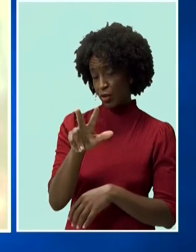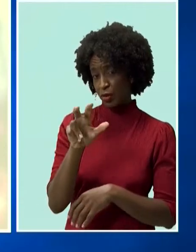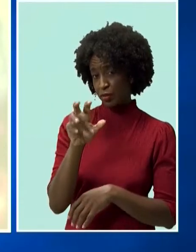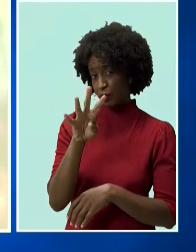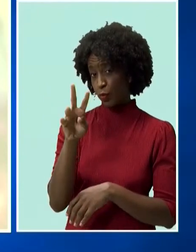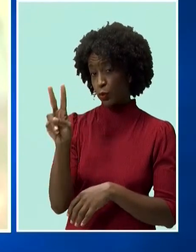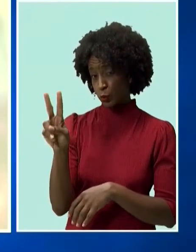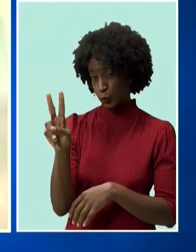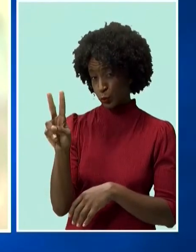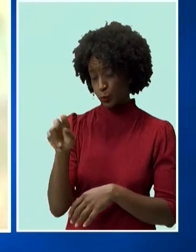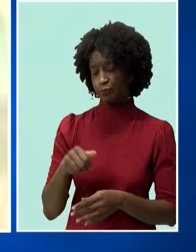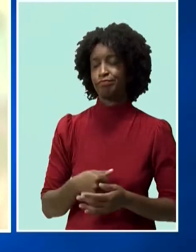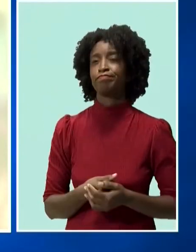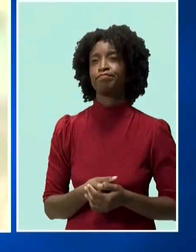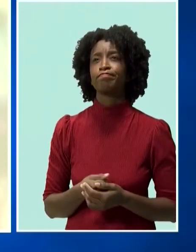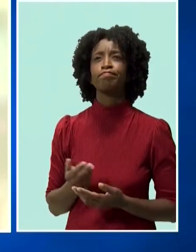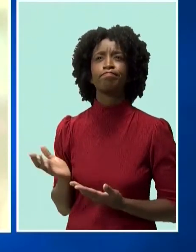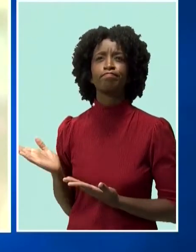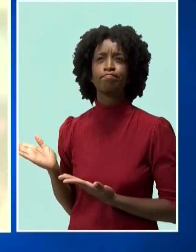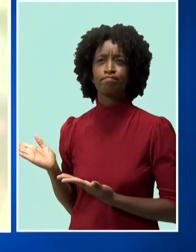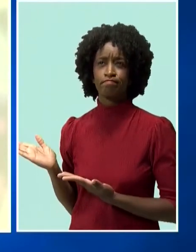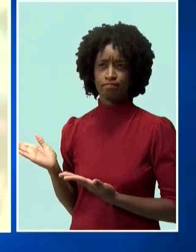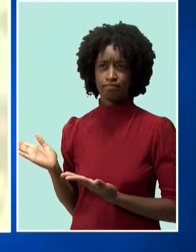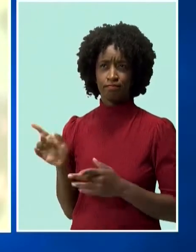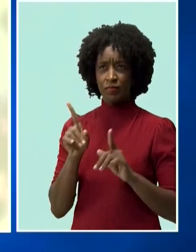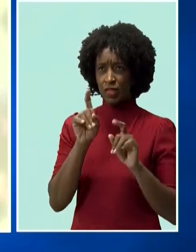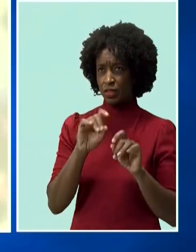342 new positive cases from